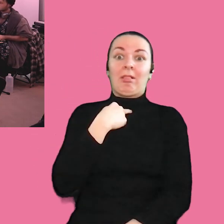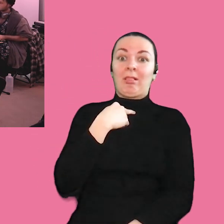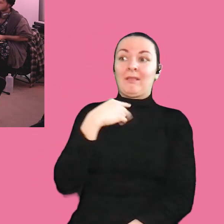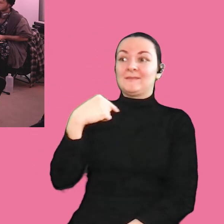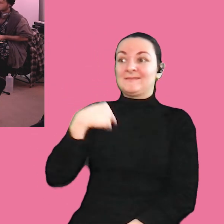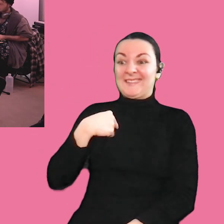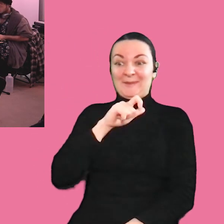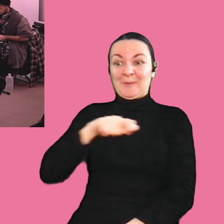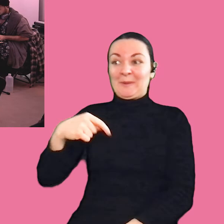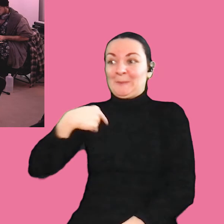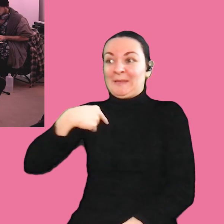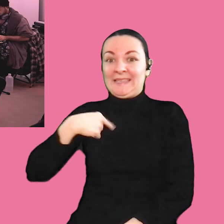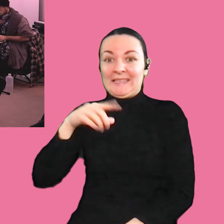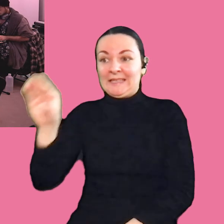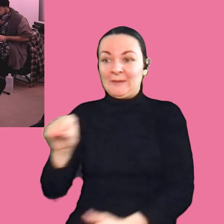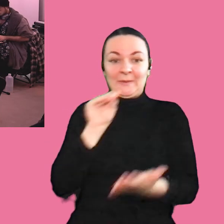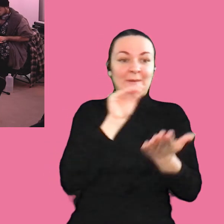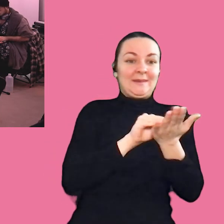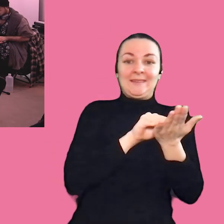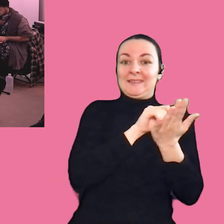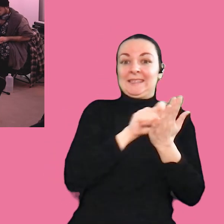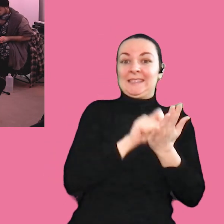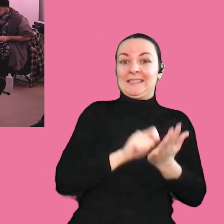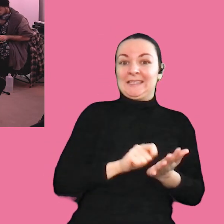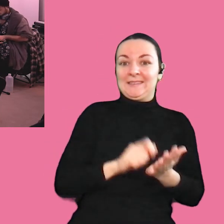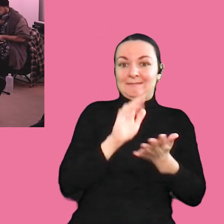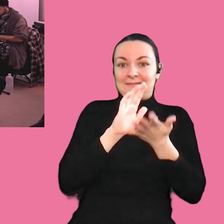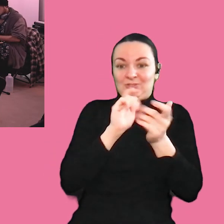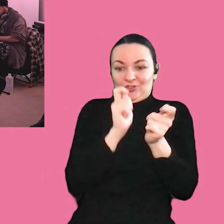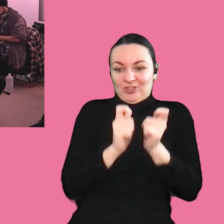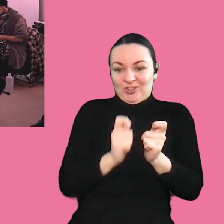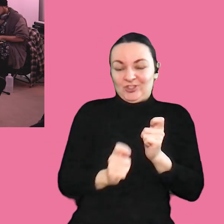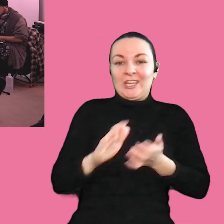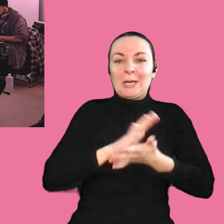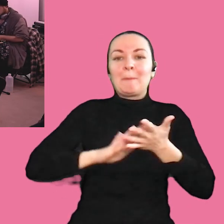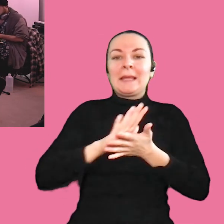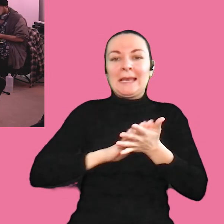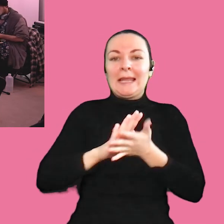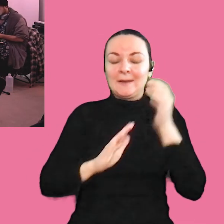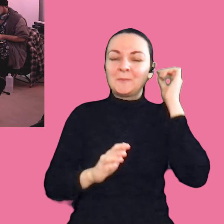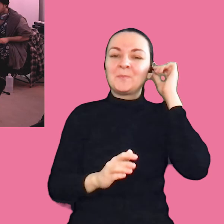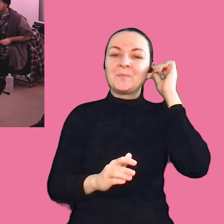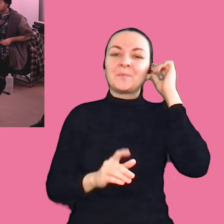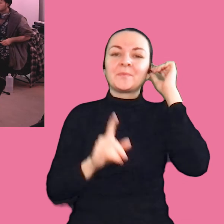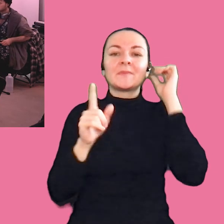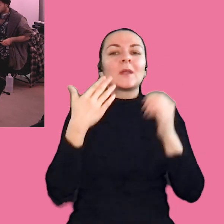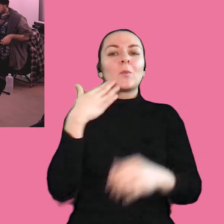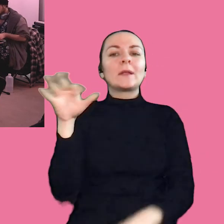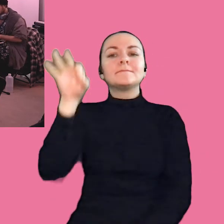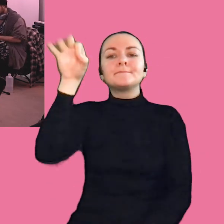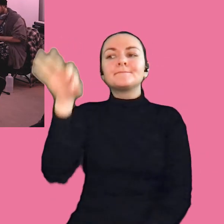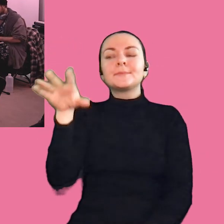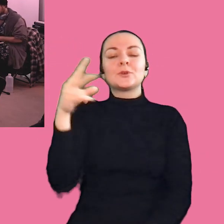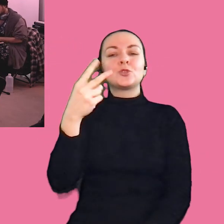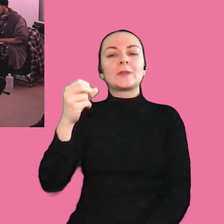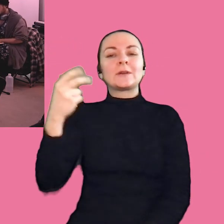that people like me have taken it on board and sort of transformed its meaning. But when it was initially